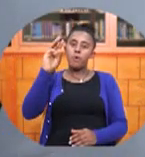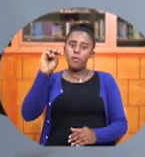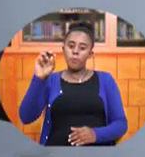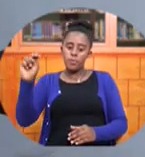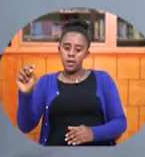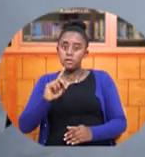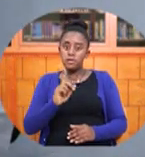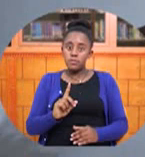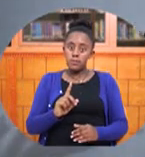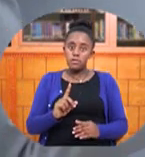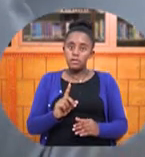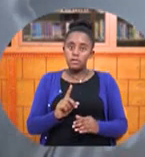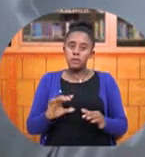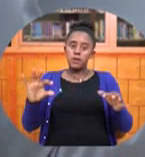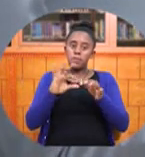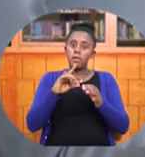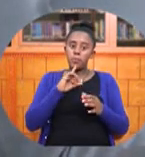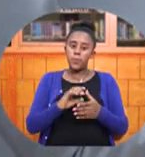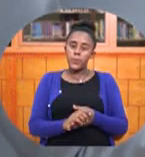is 11 segments